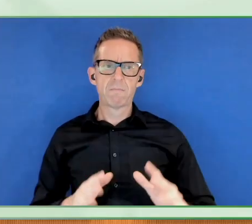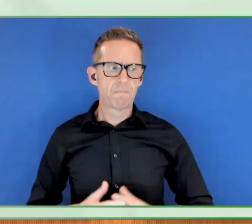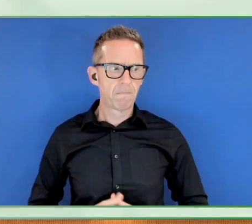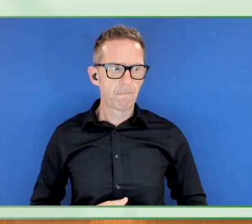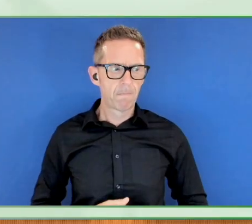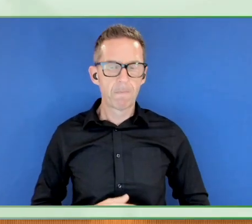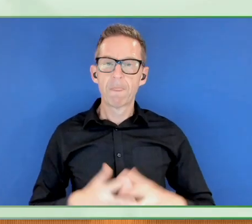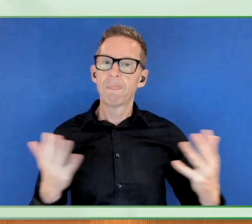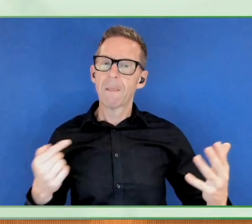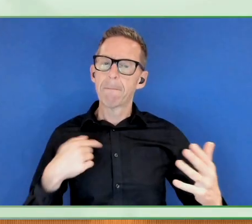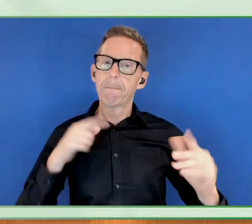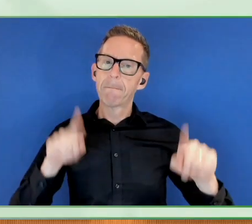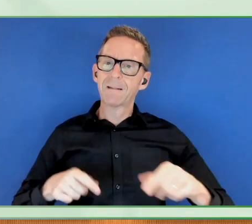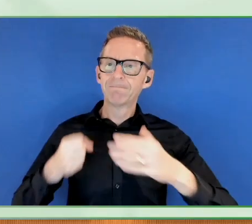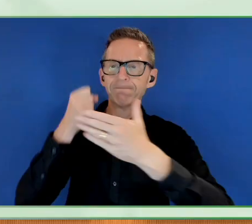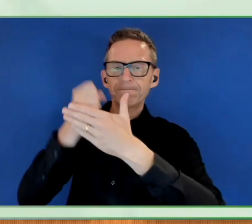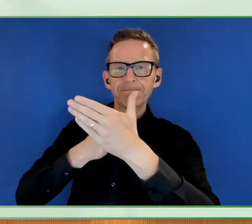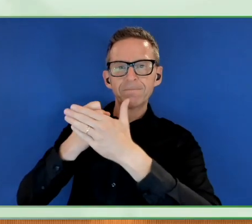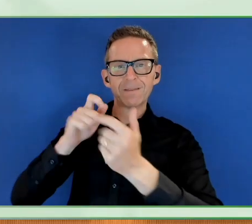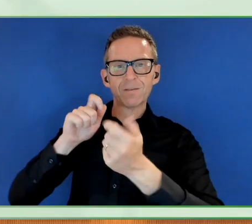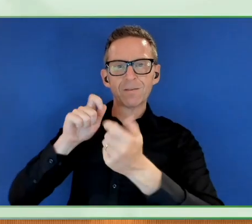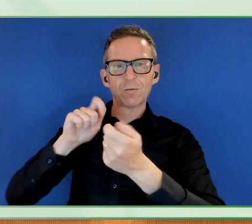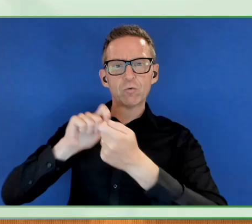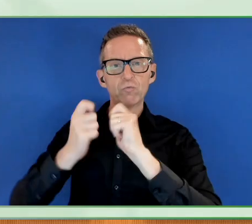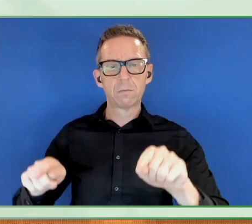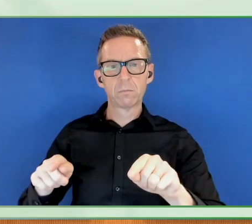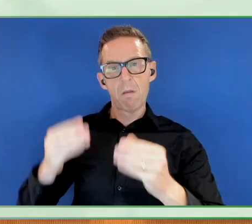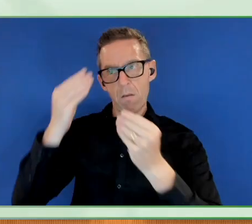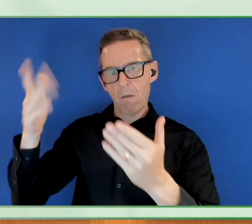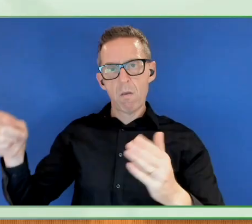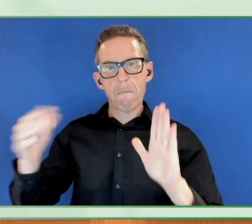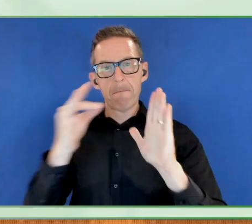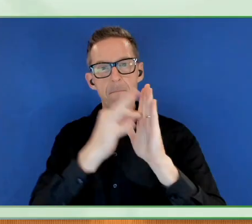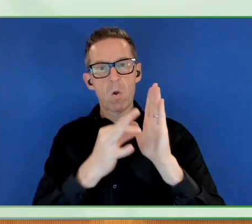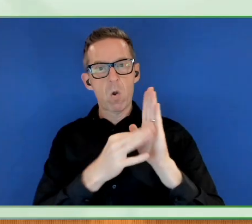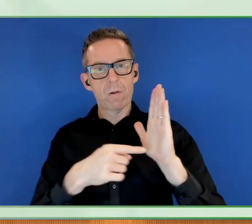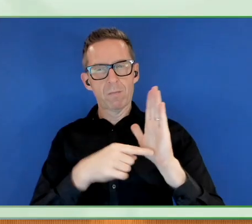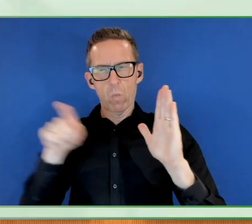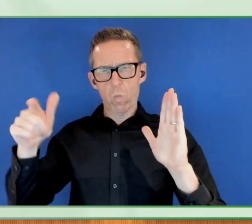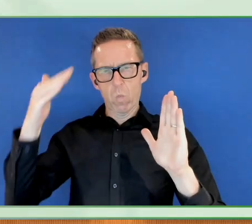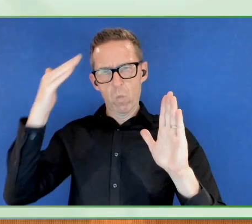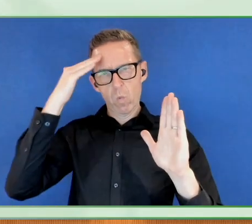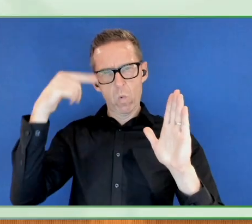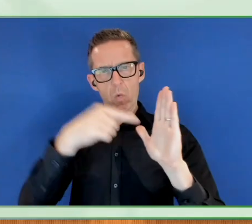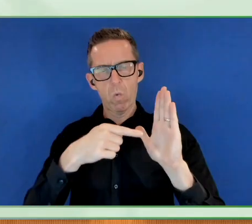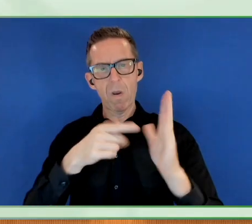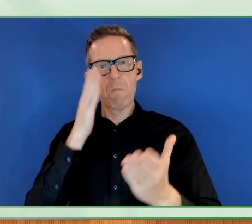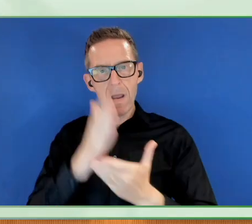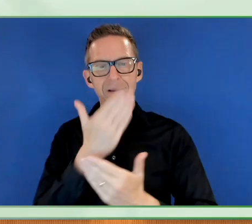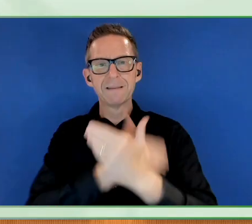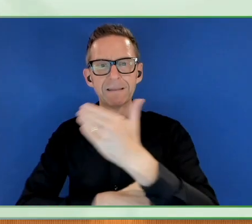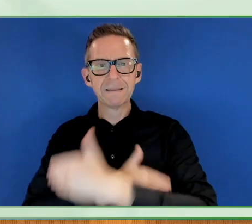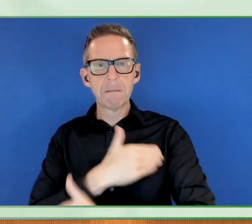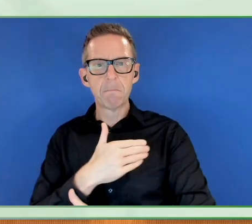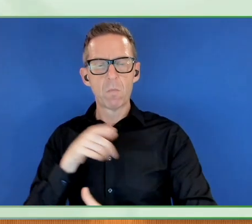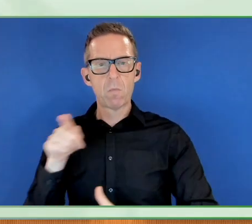by enabling those policymakers to understand what is accessibility. And that's universal design. Then it's made for